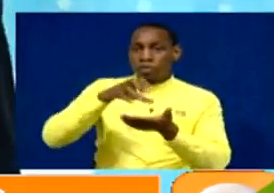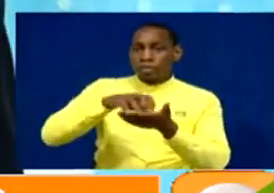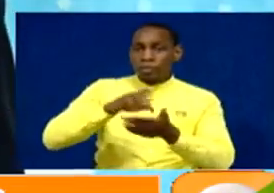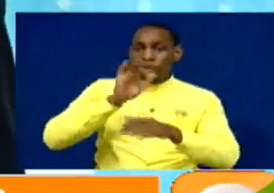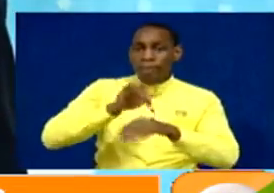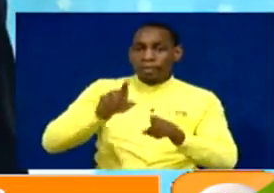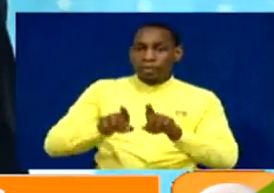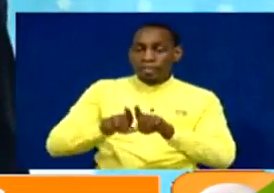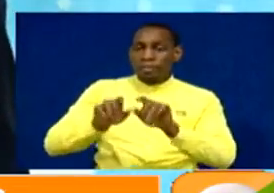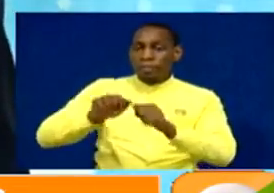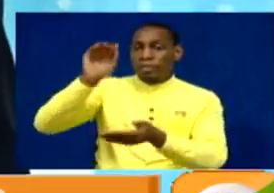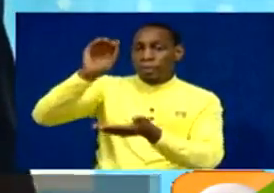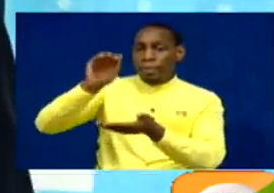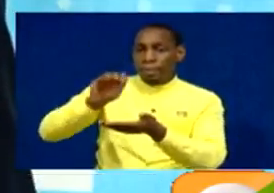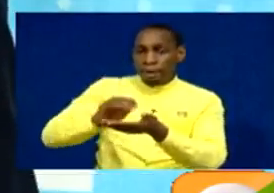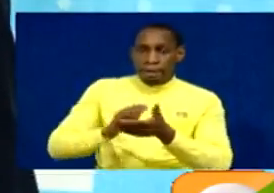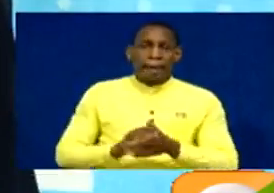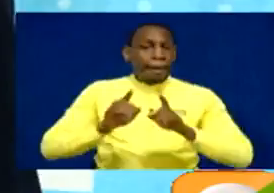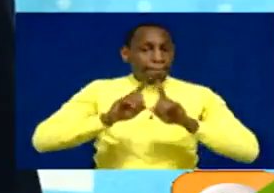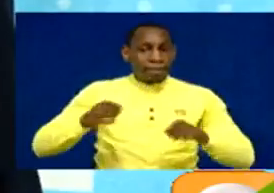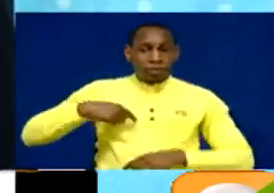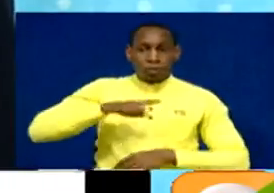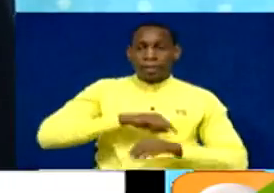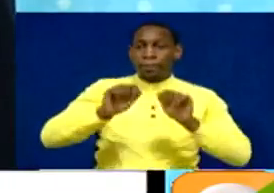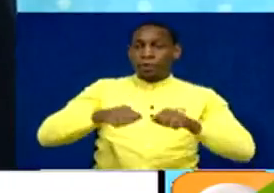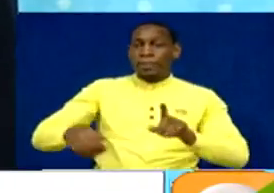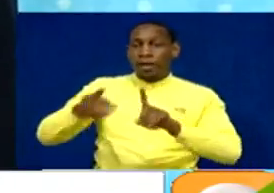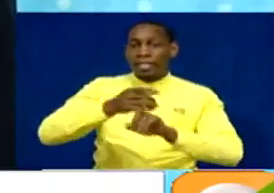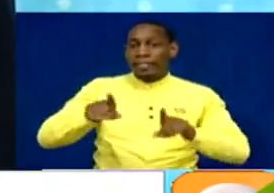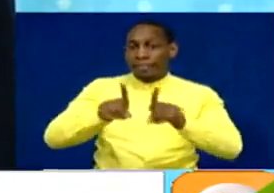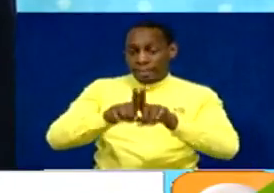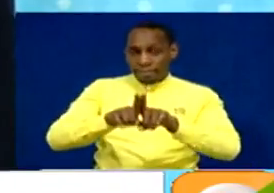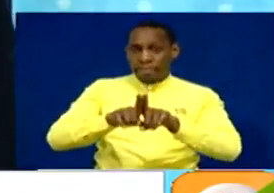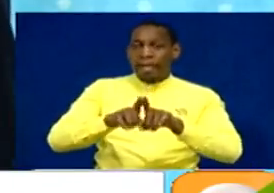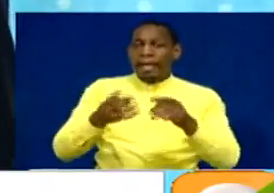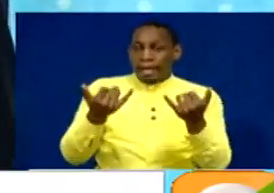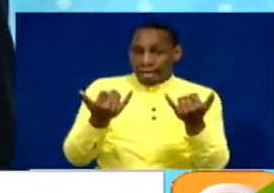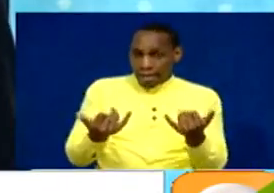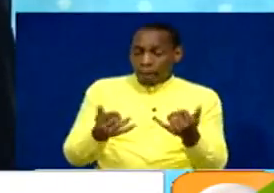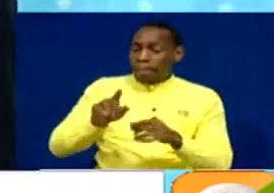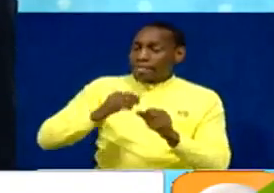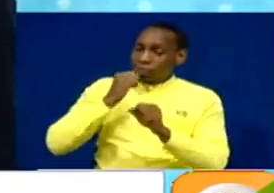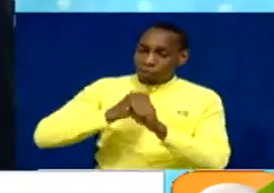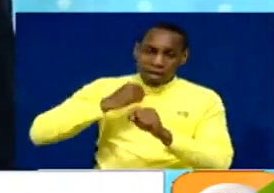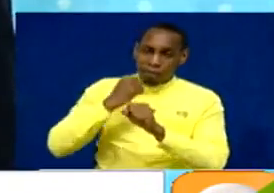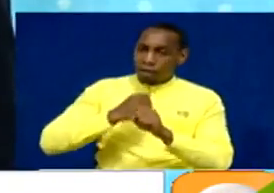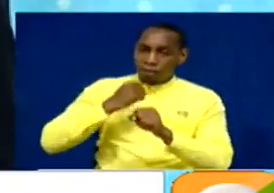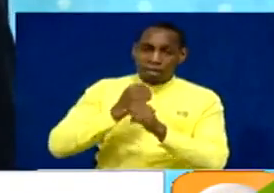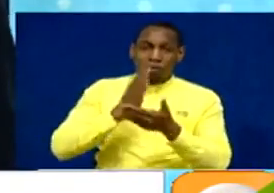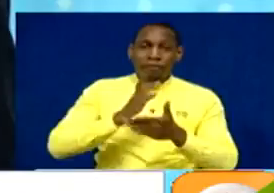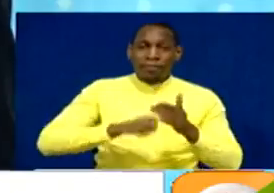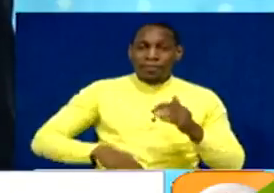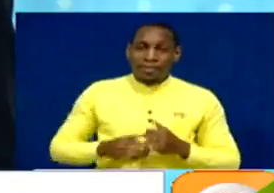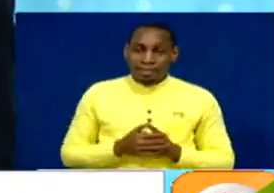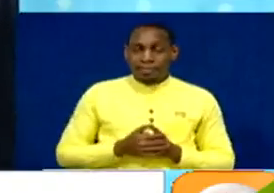of the infection and it can only come downwards. But for us to be able to achieve that, we need to work to ensure